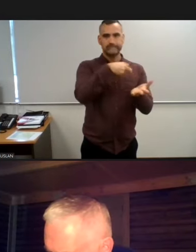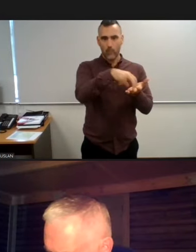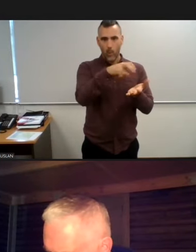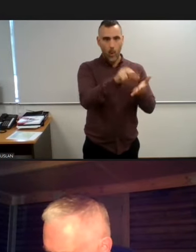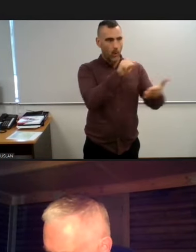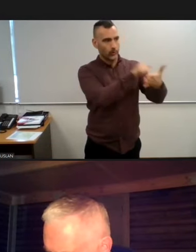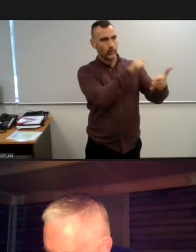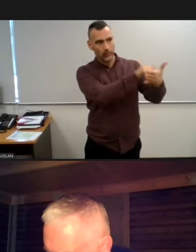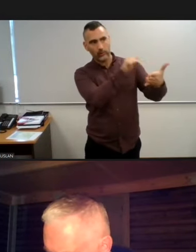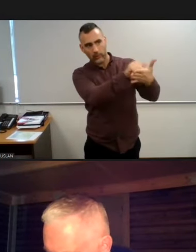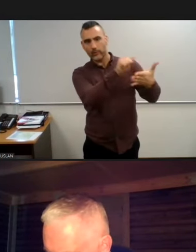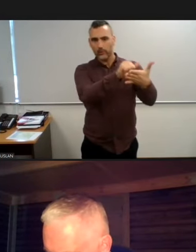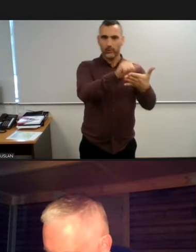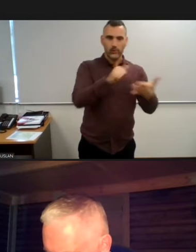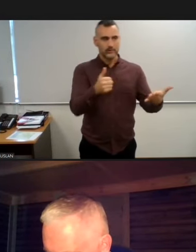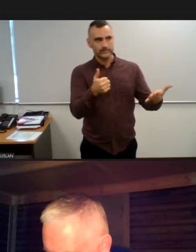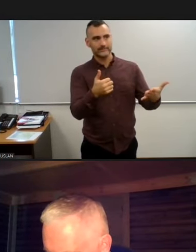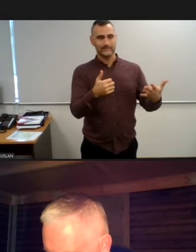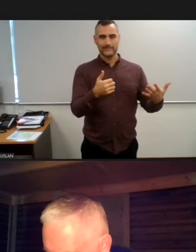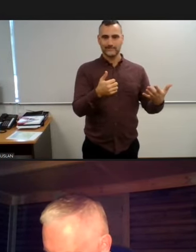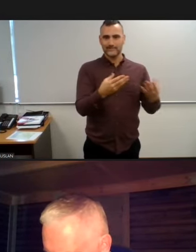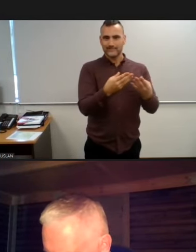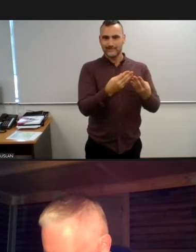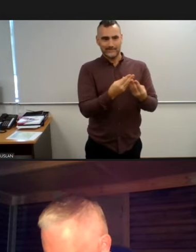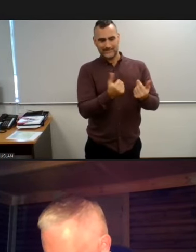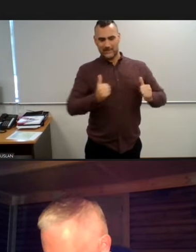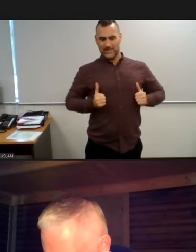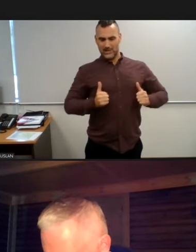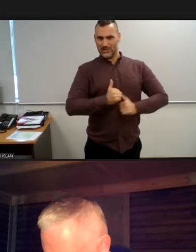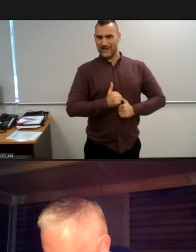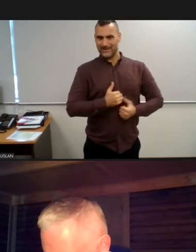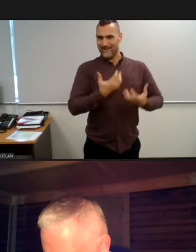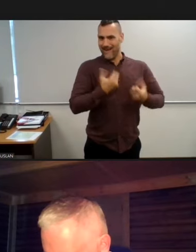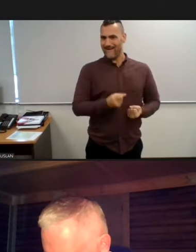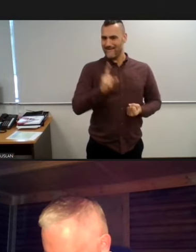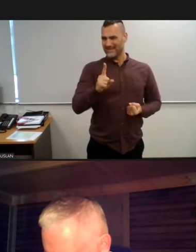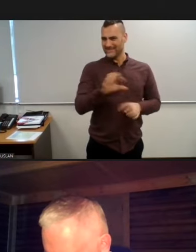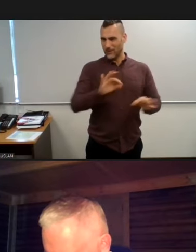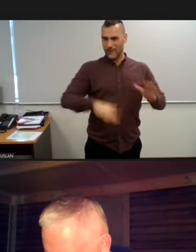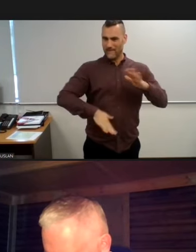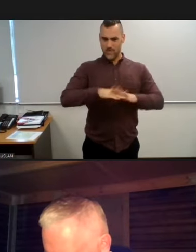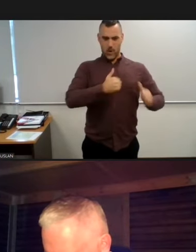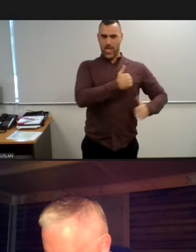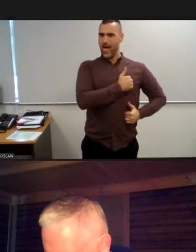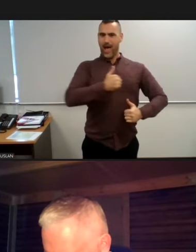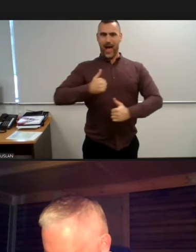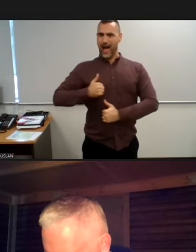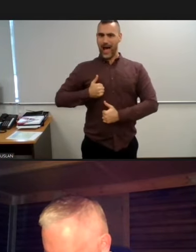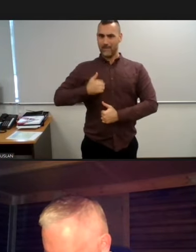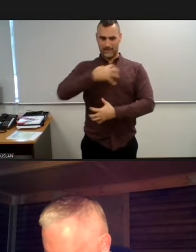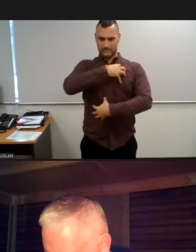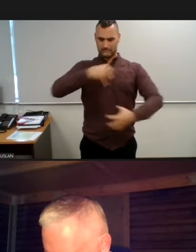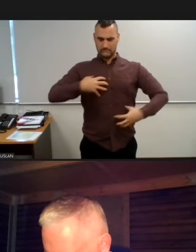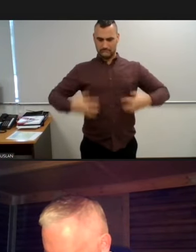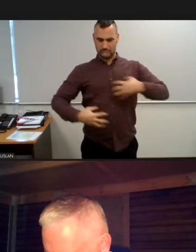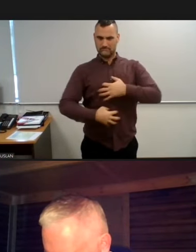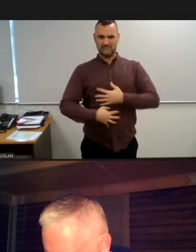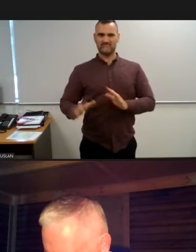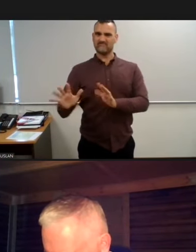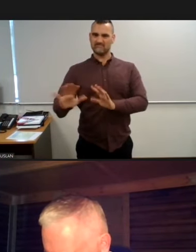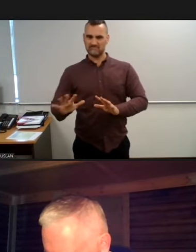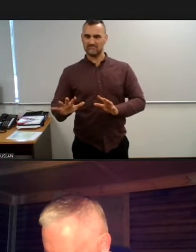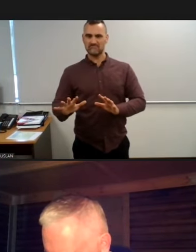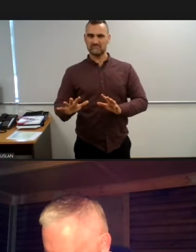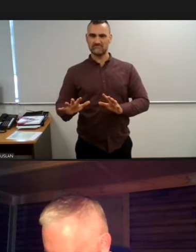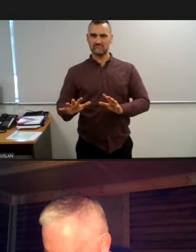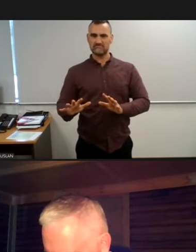They're wearing jackets, but they're not coming in khaki and camouflage. And they're really coming, our aspiration